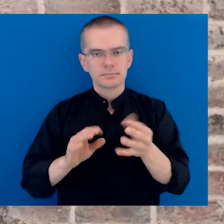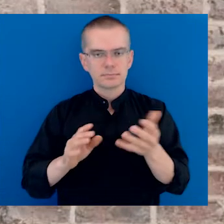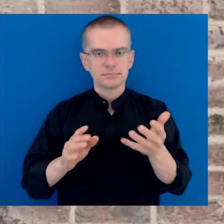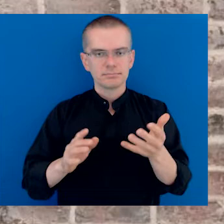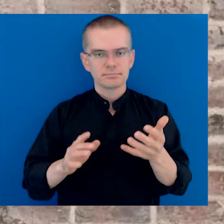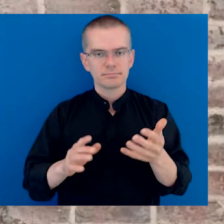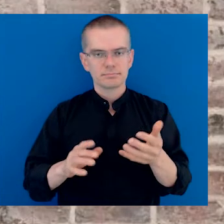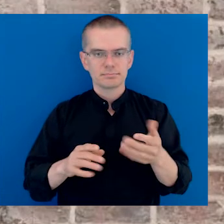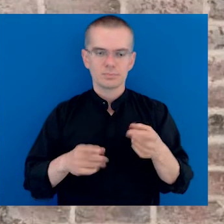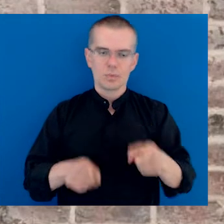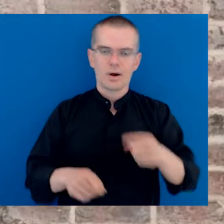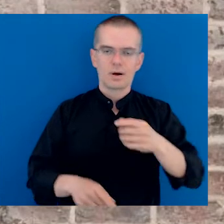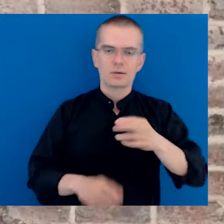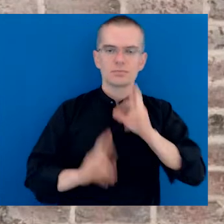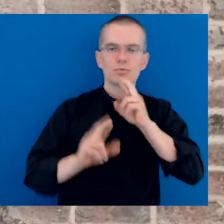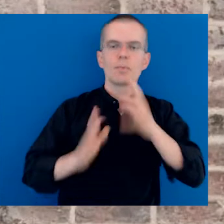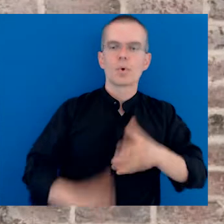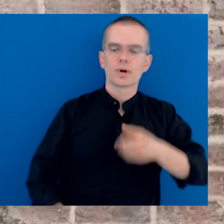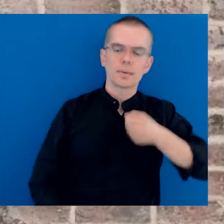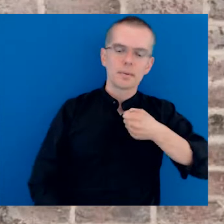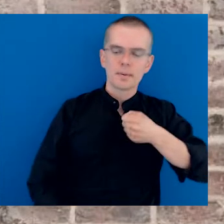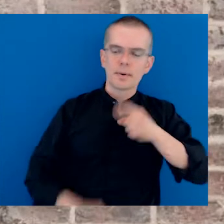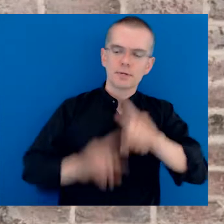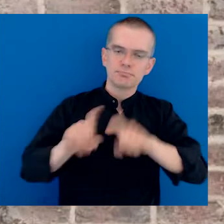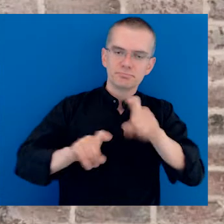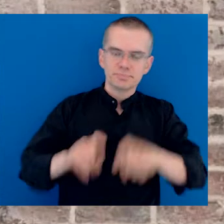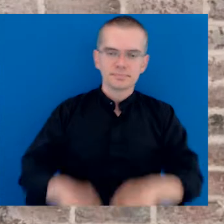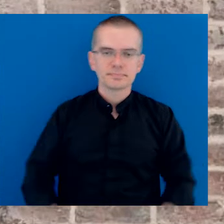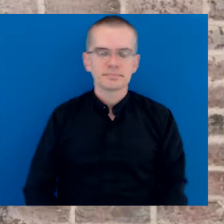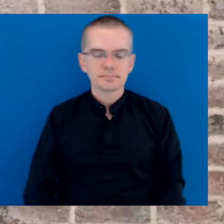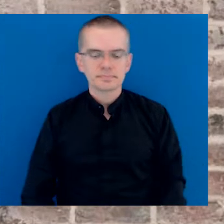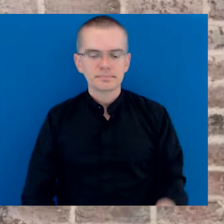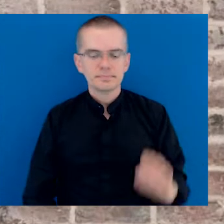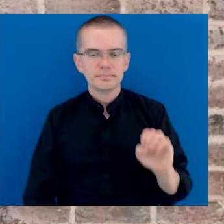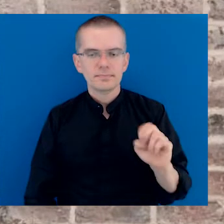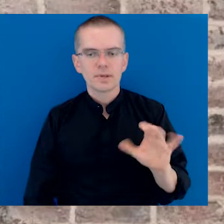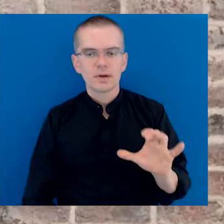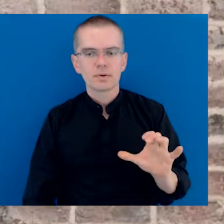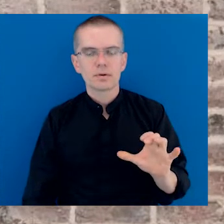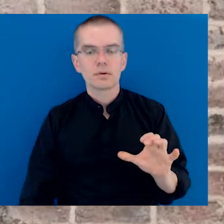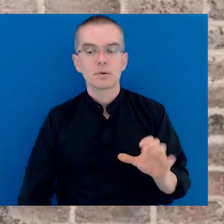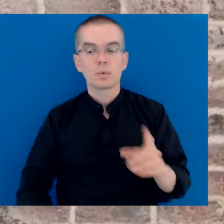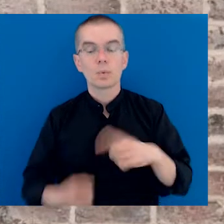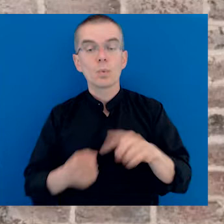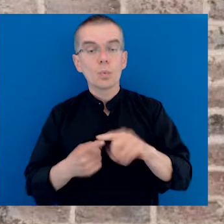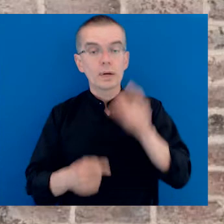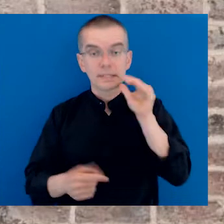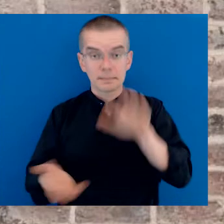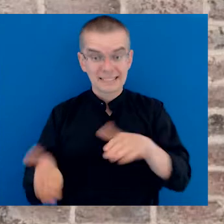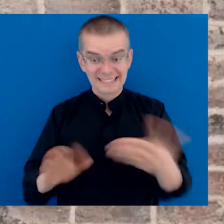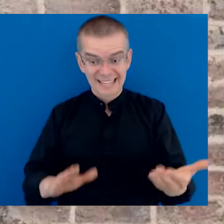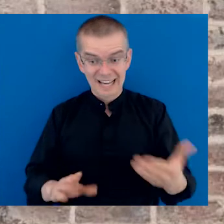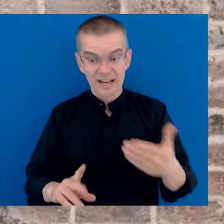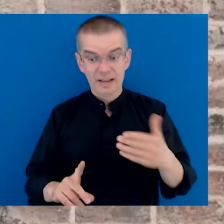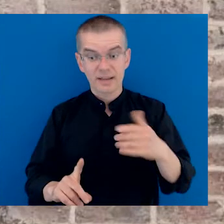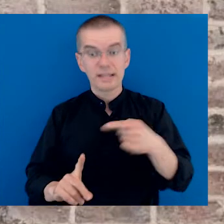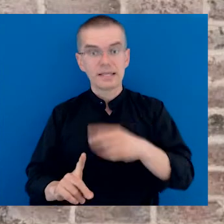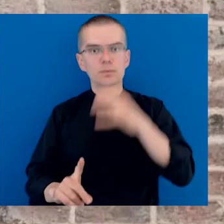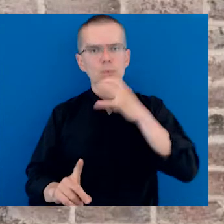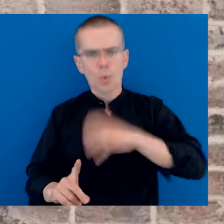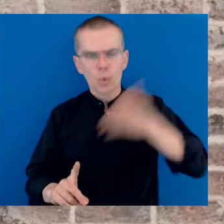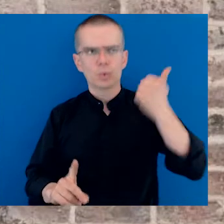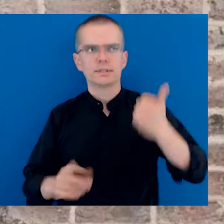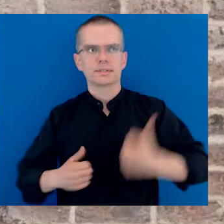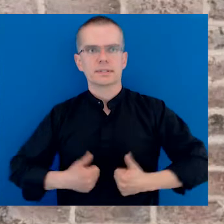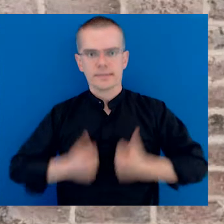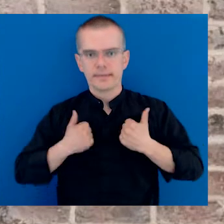he's being interviewed. Because he was the oldest living ball player when he died. Mm-hmm. Right now,